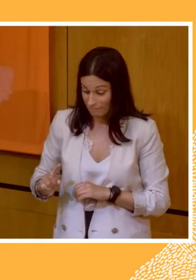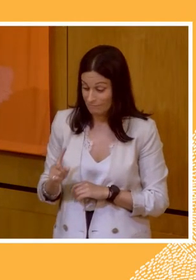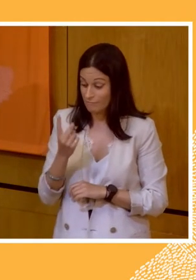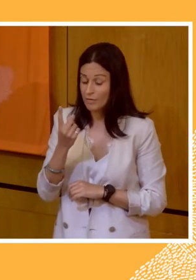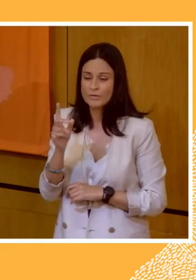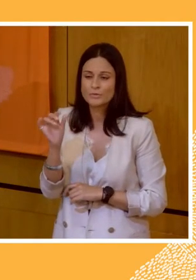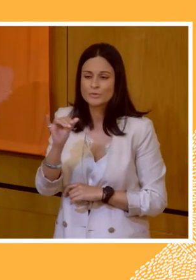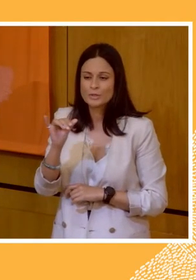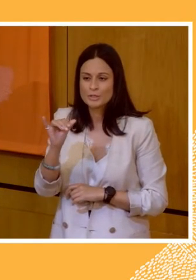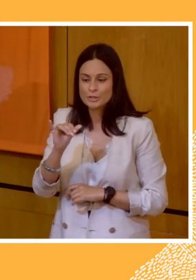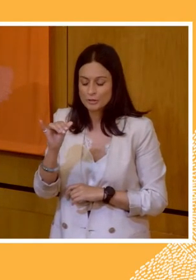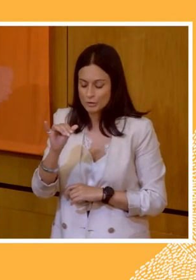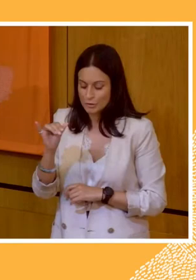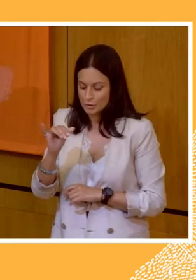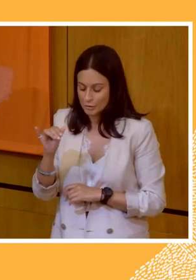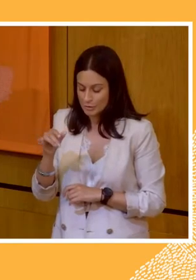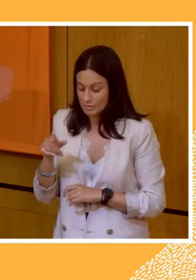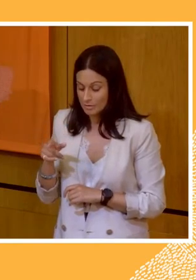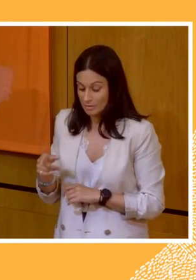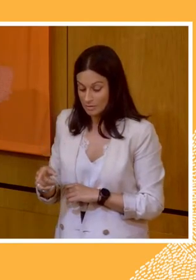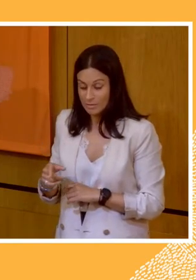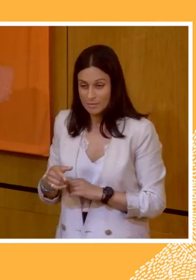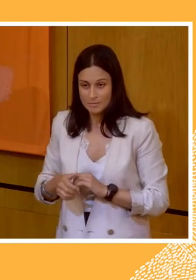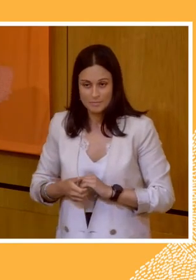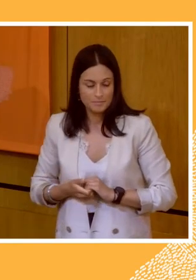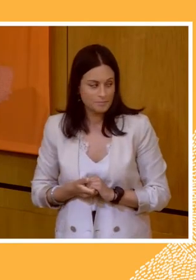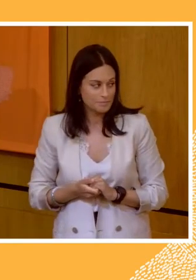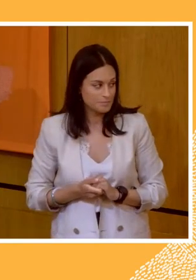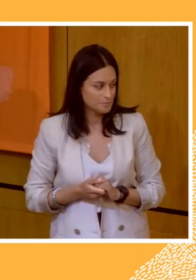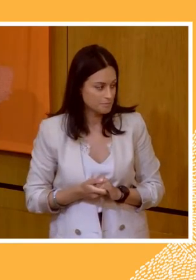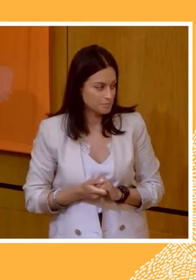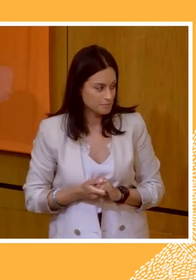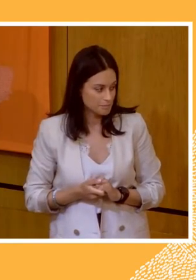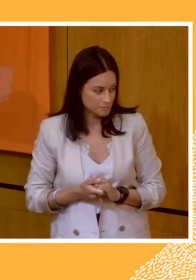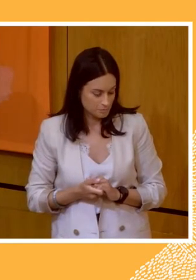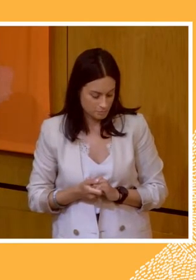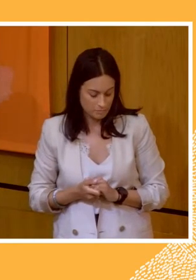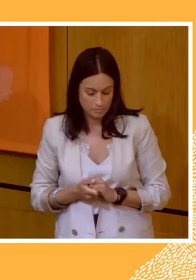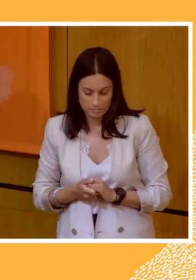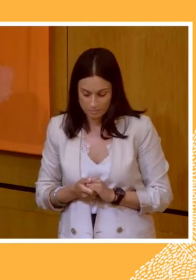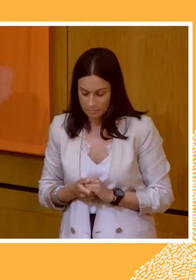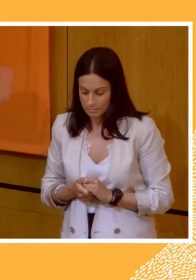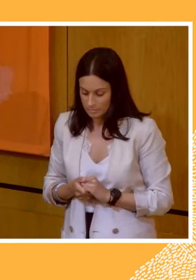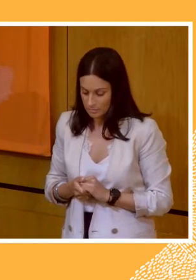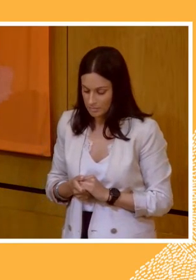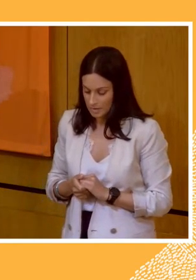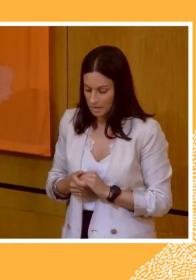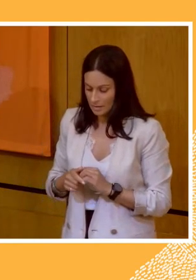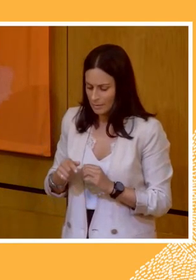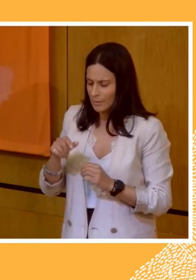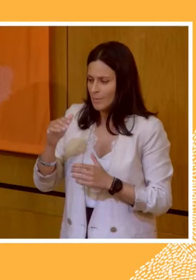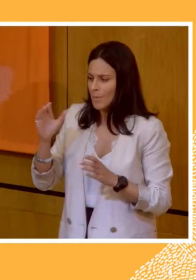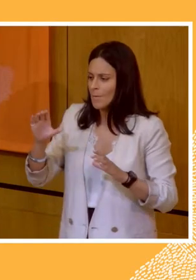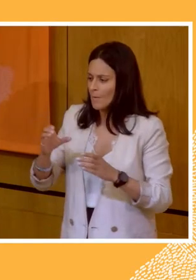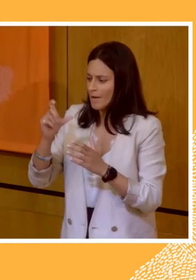the old man who is trying a log hive, Mse Sanare, he's